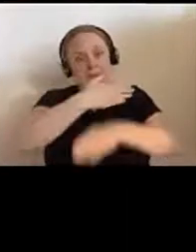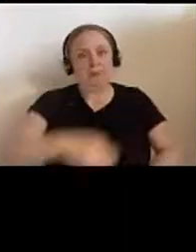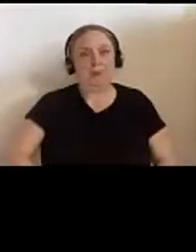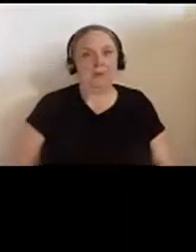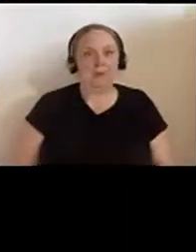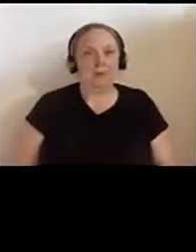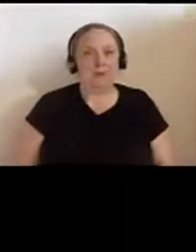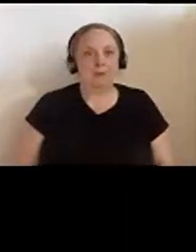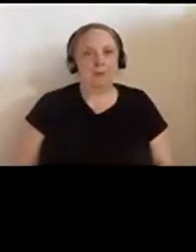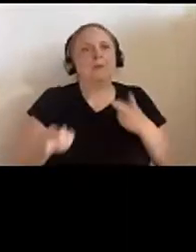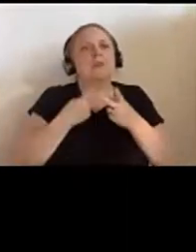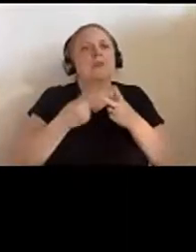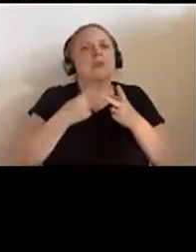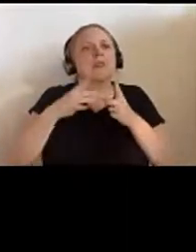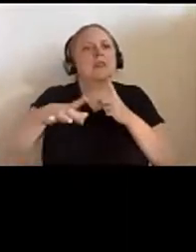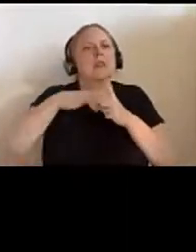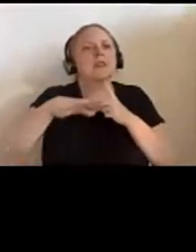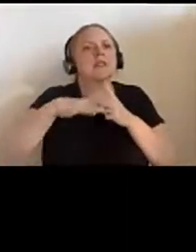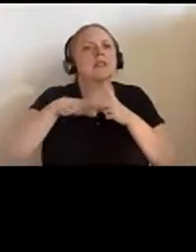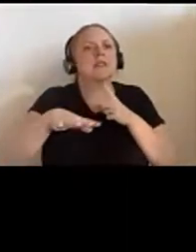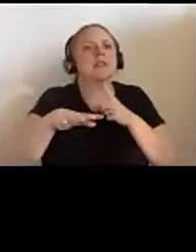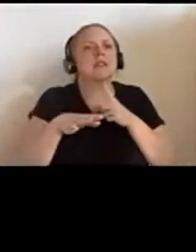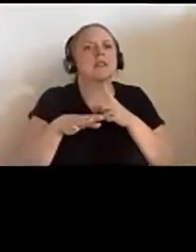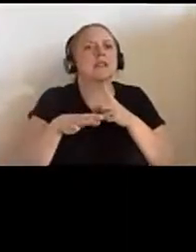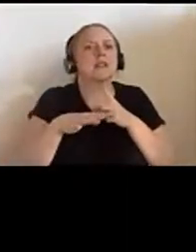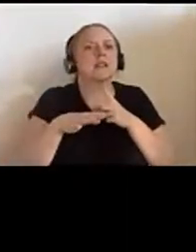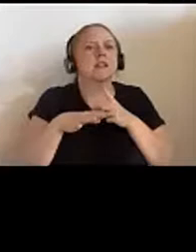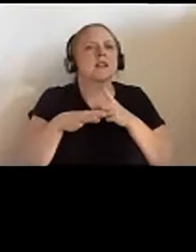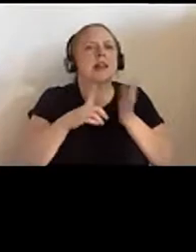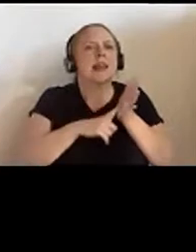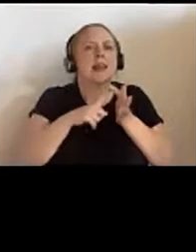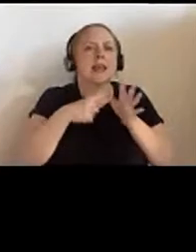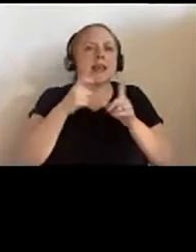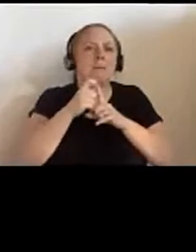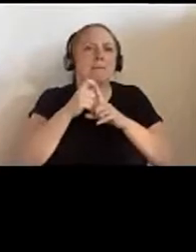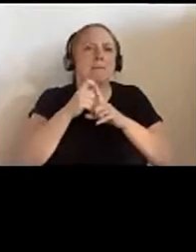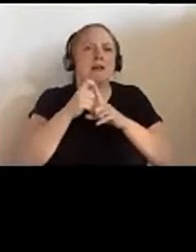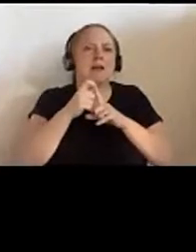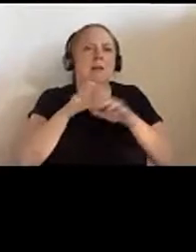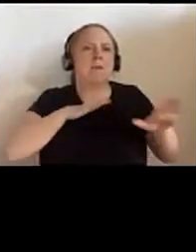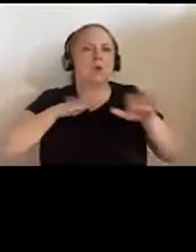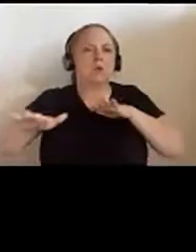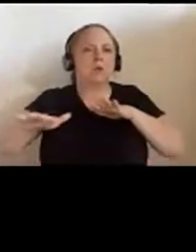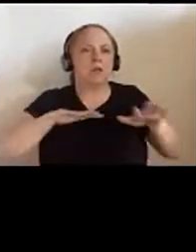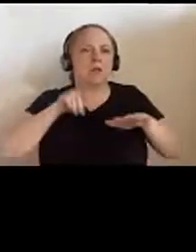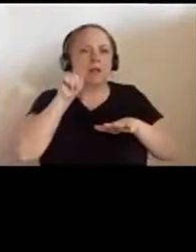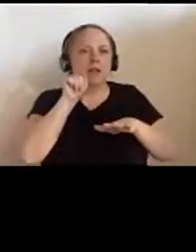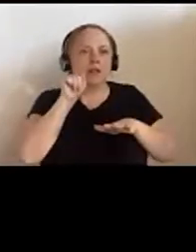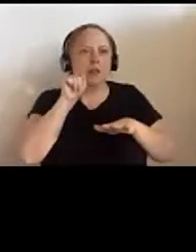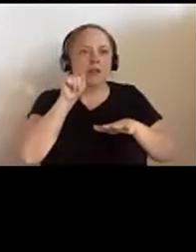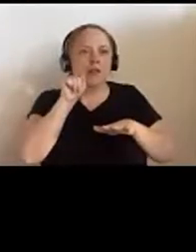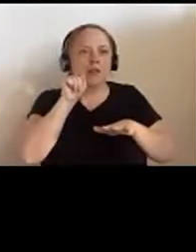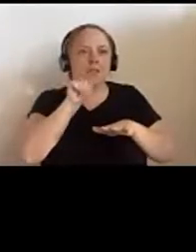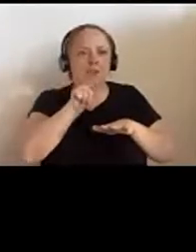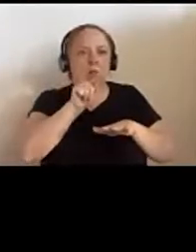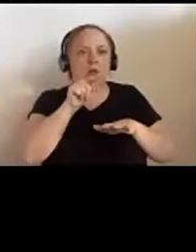in another sensor, which is called a leap motion. Again, it's using infrared, but this sensor has been developed specifically to look at people's hands and